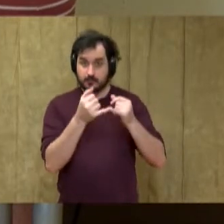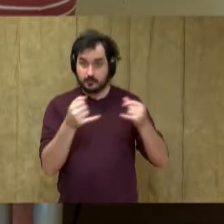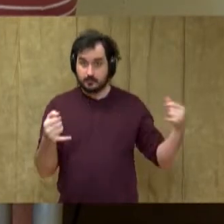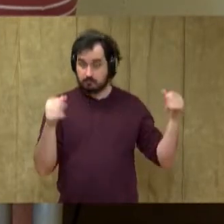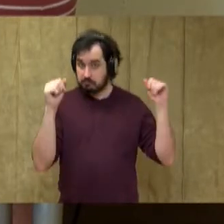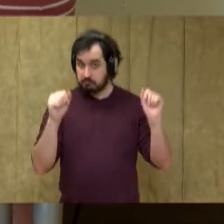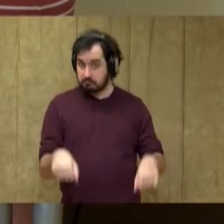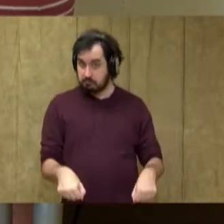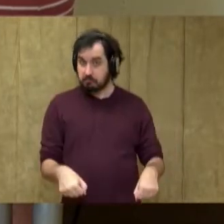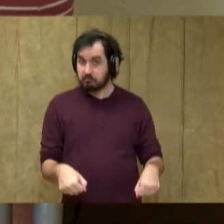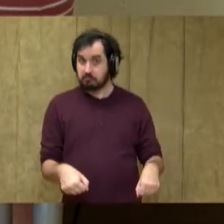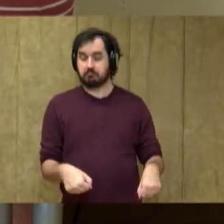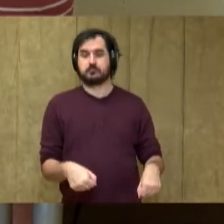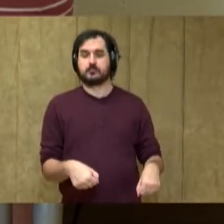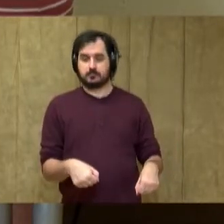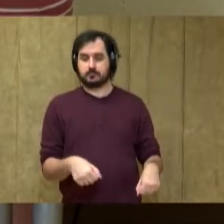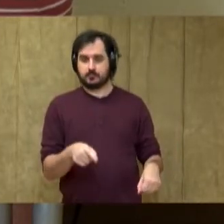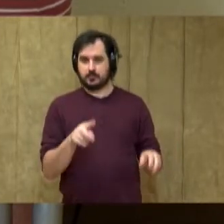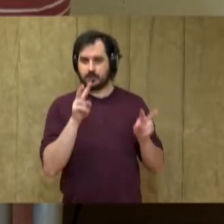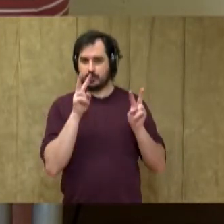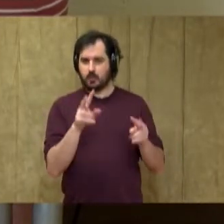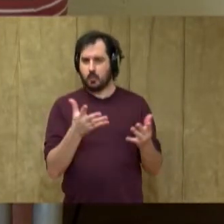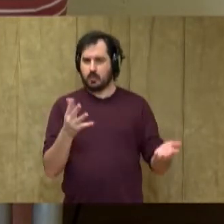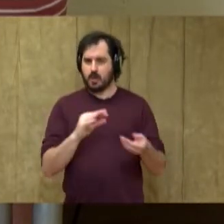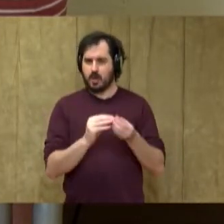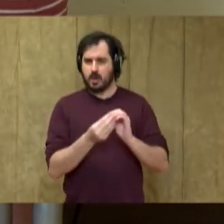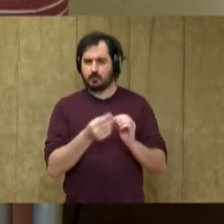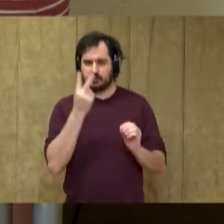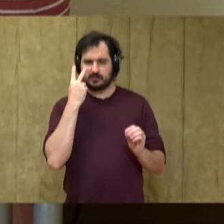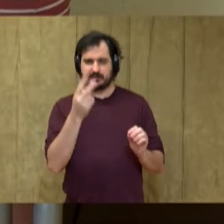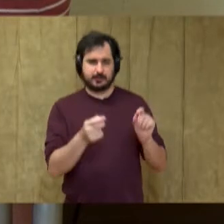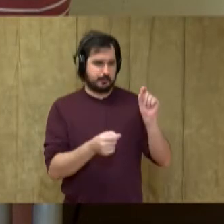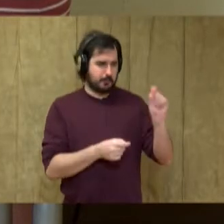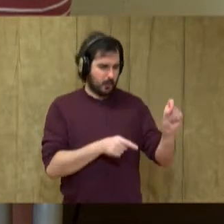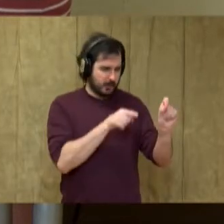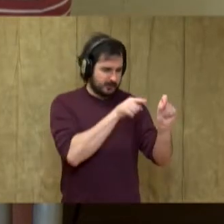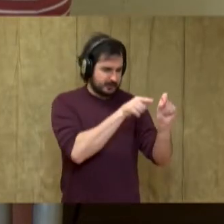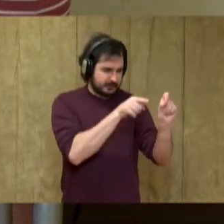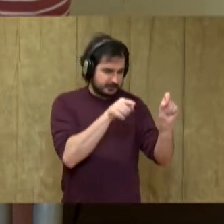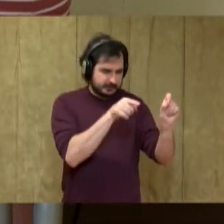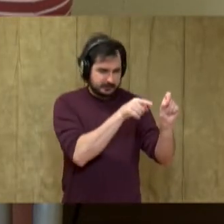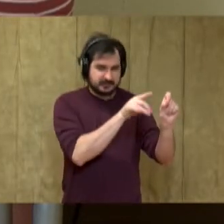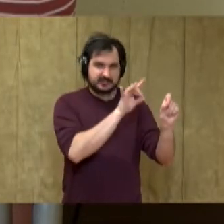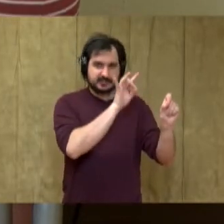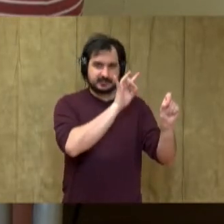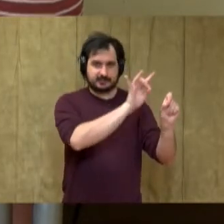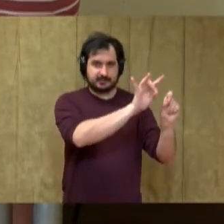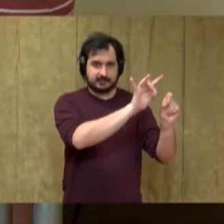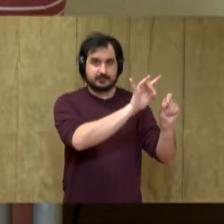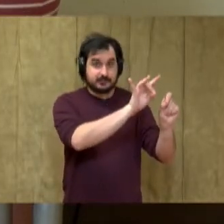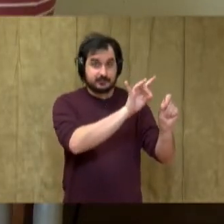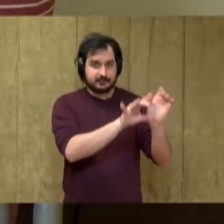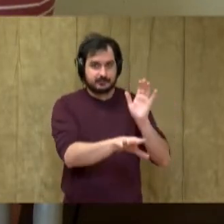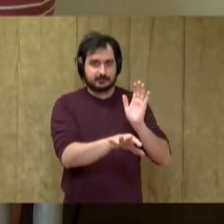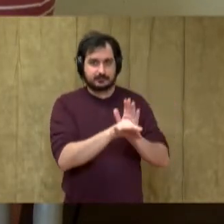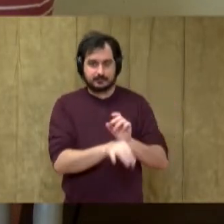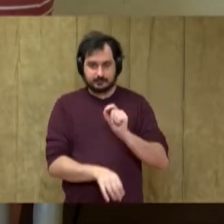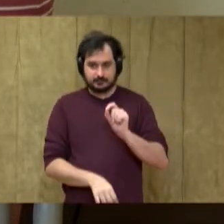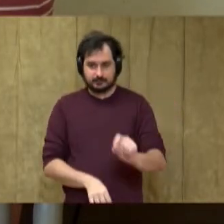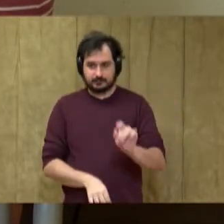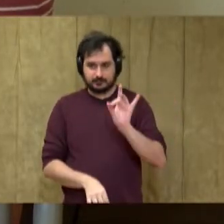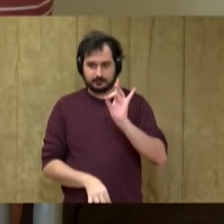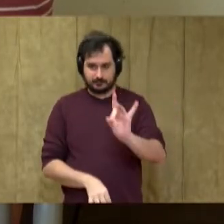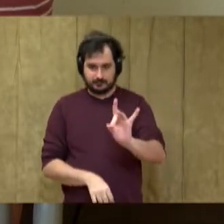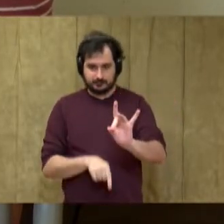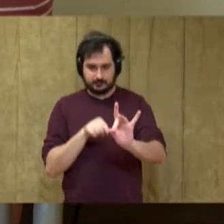look at what number do you see in the tenths place? An 8. So let's find our 8/10ths. It's right here, so we